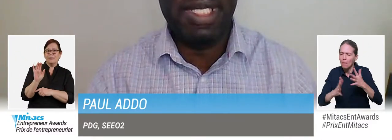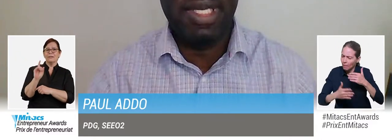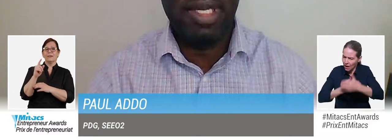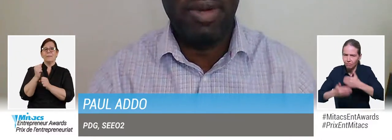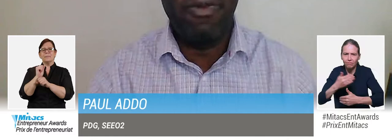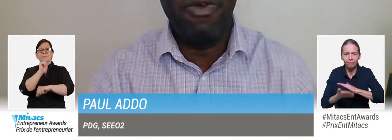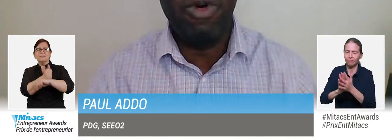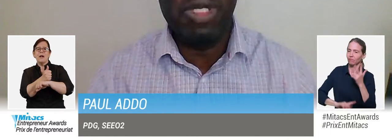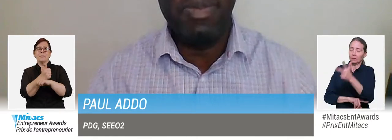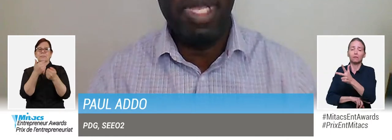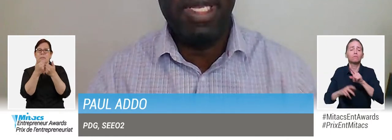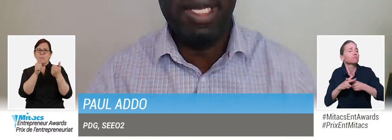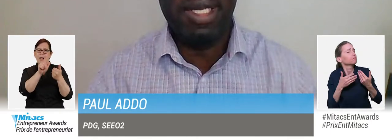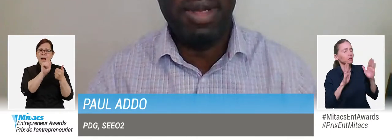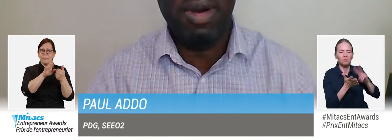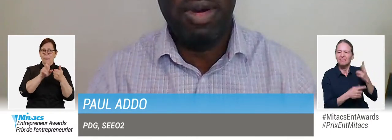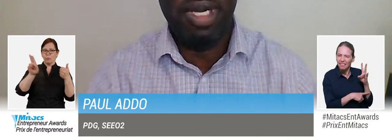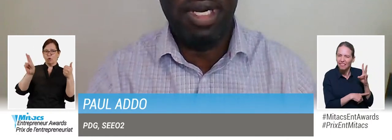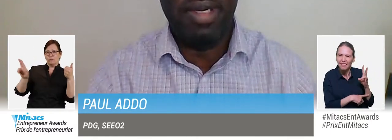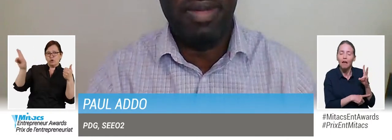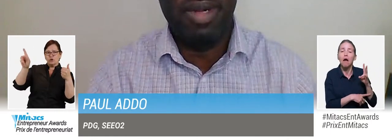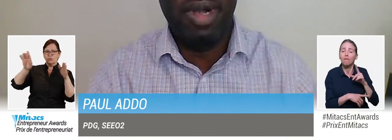from the university, you know, focused mainly